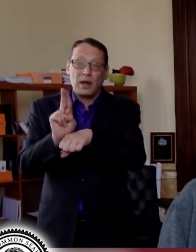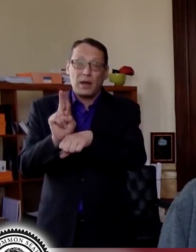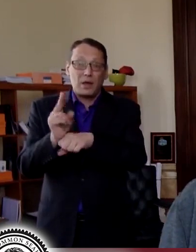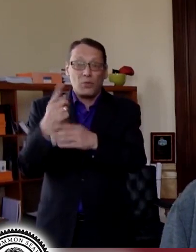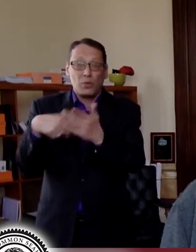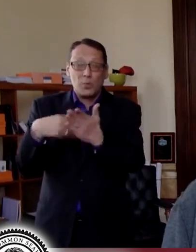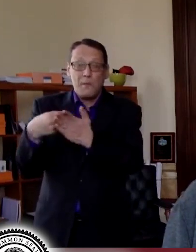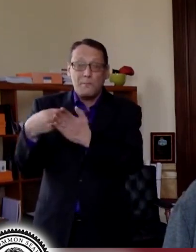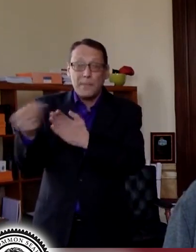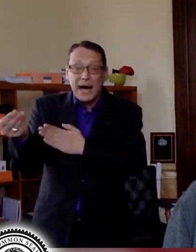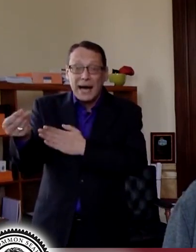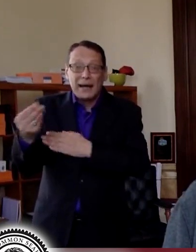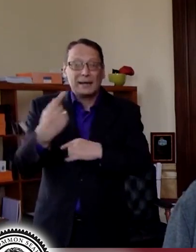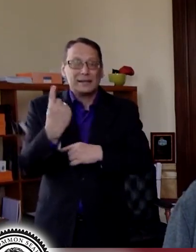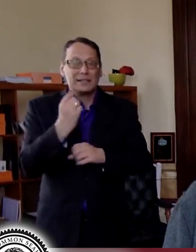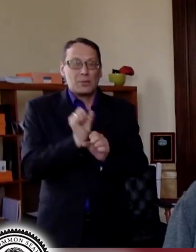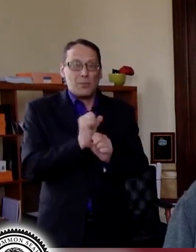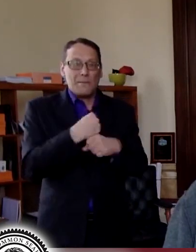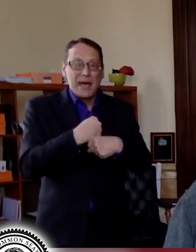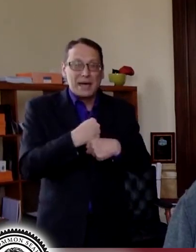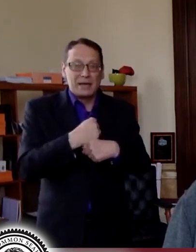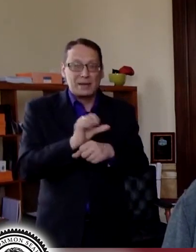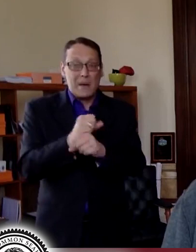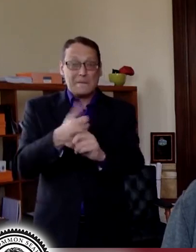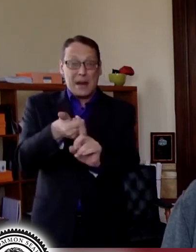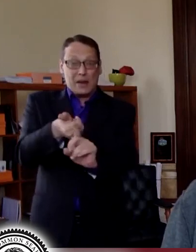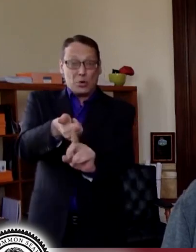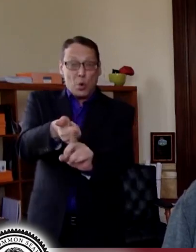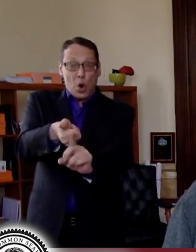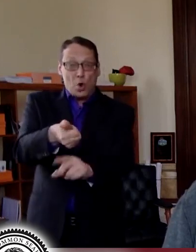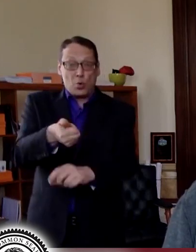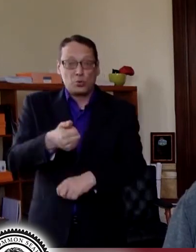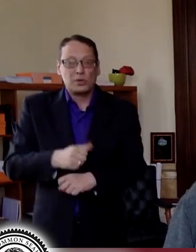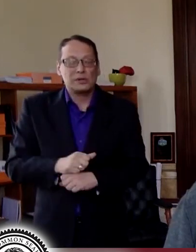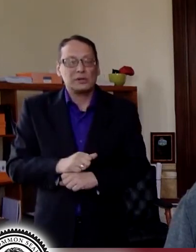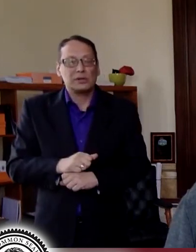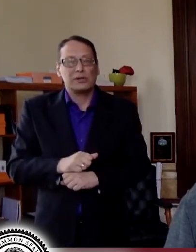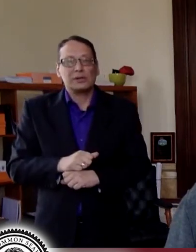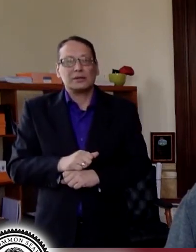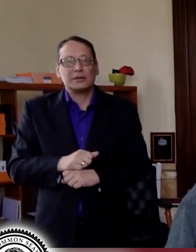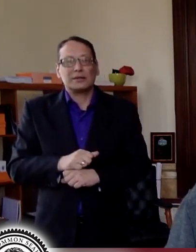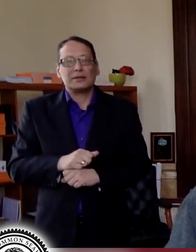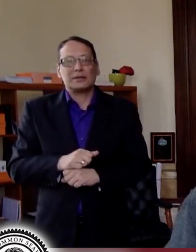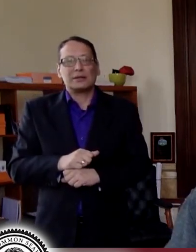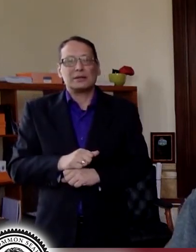you buy or one that somebody makes. You can make your own. You can wear a